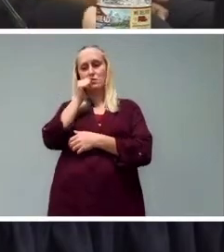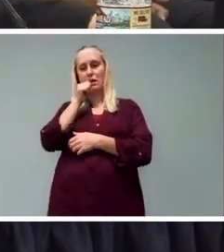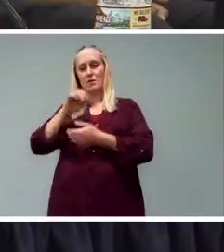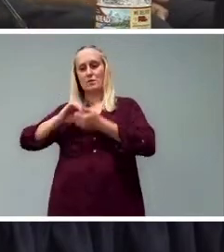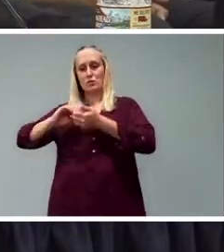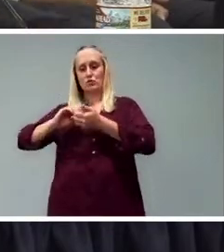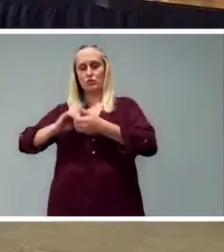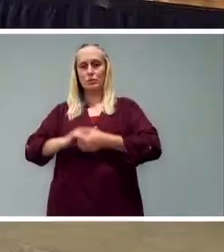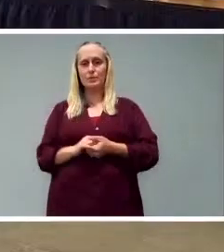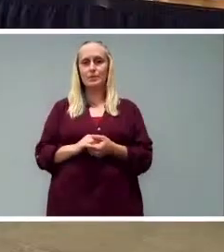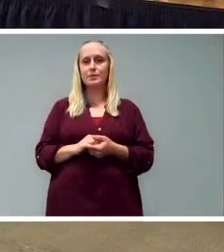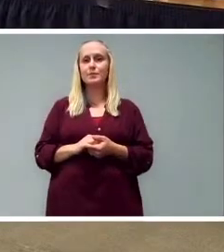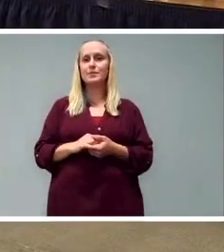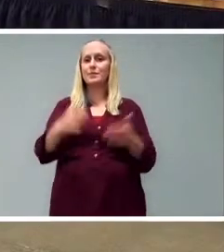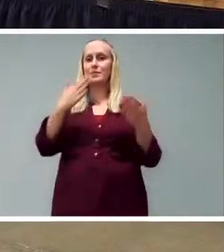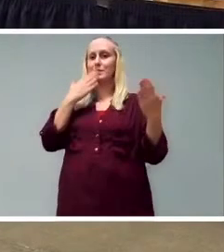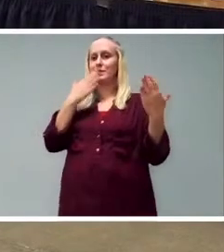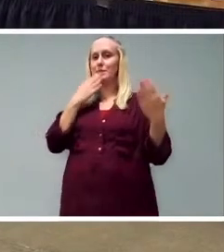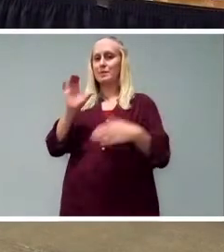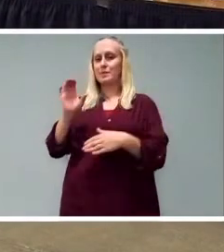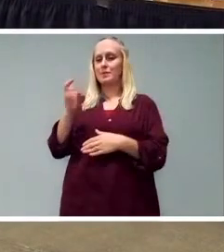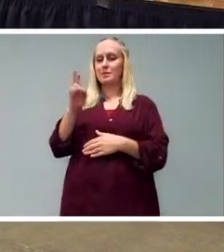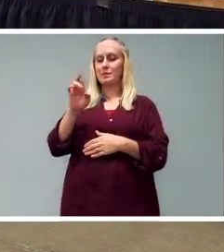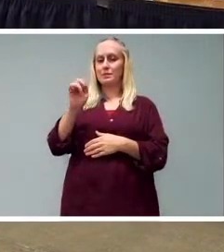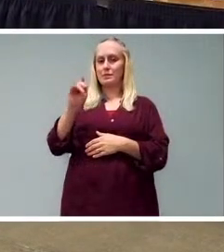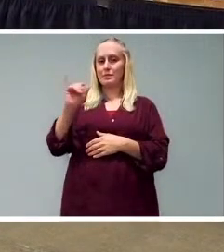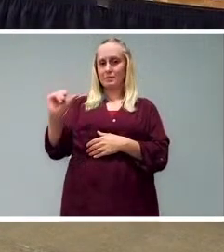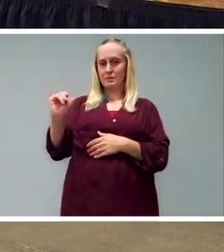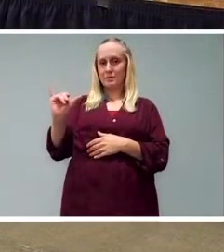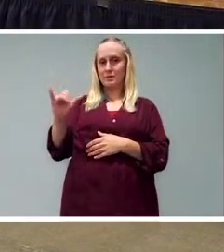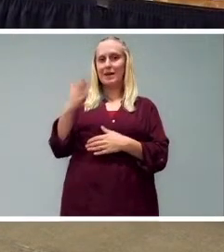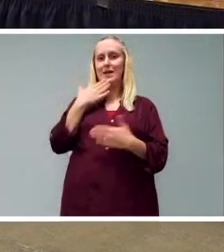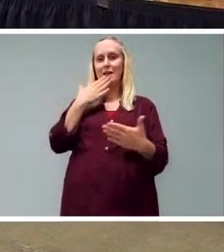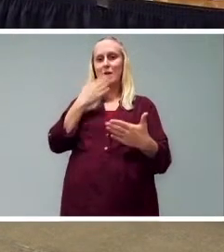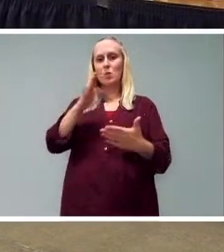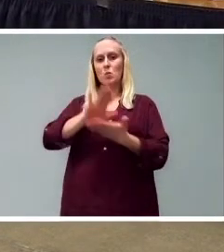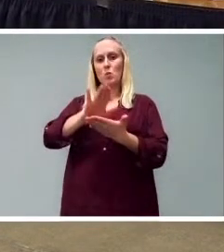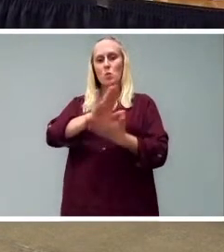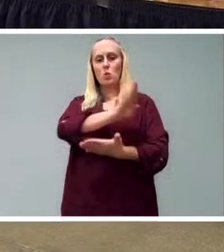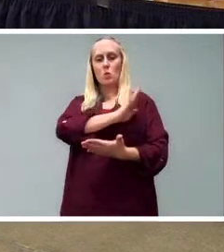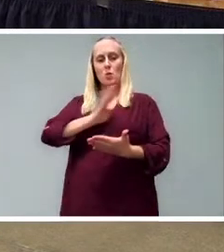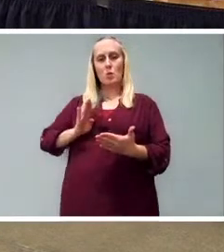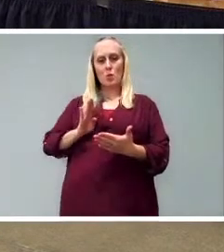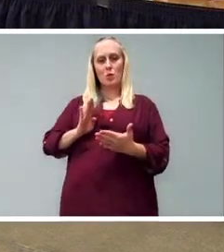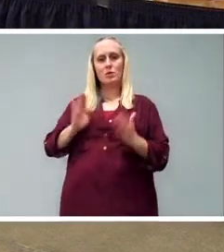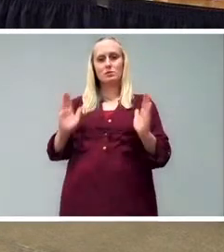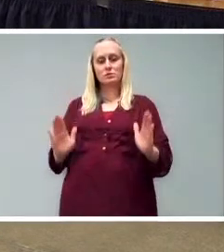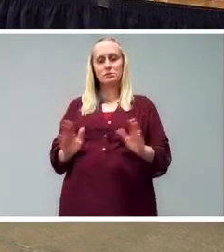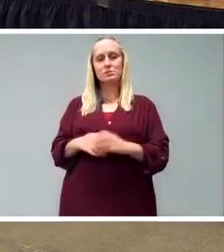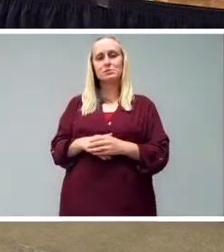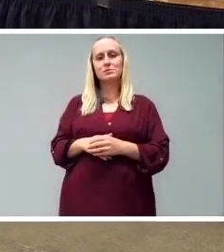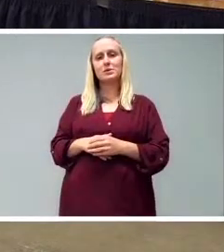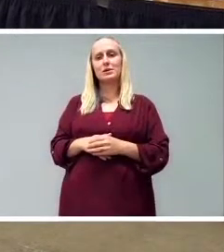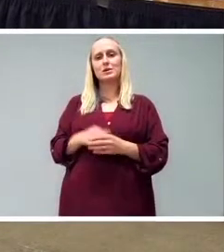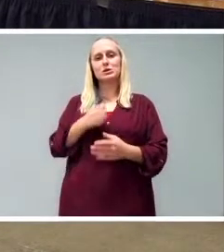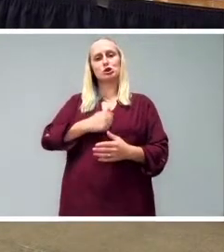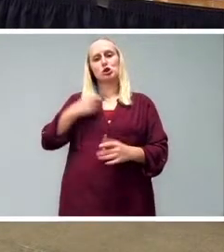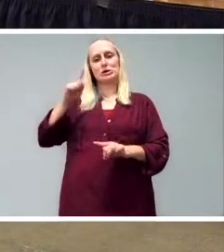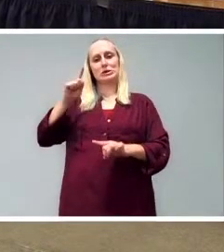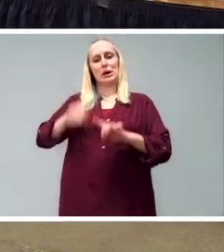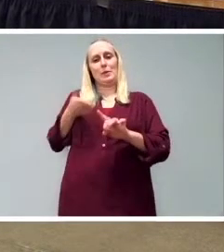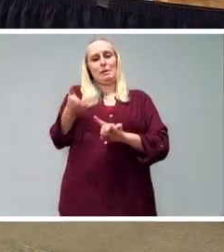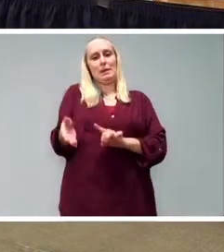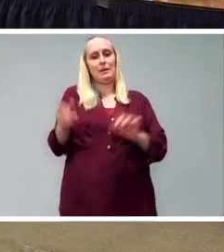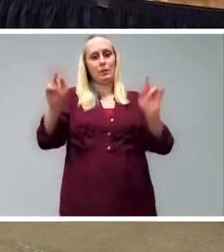you bet. You bet. Thank you, Christy, and thank you to the school board members for having me participate tonight. I'm sorry I can't be there in person,